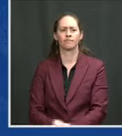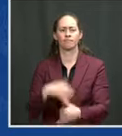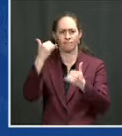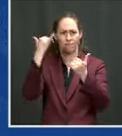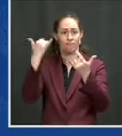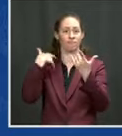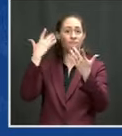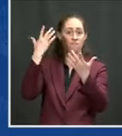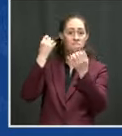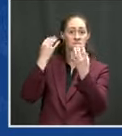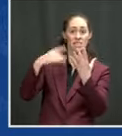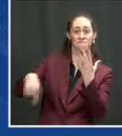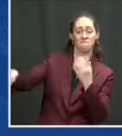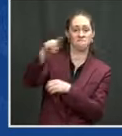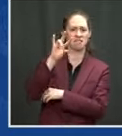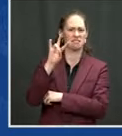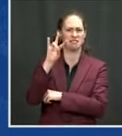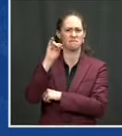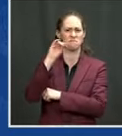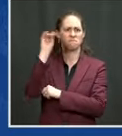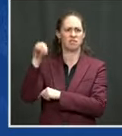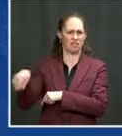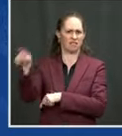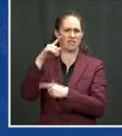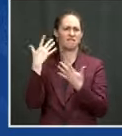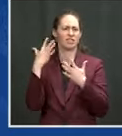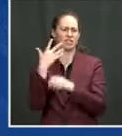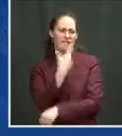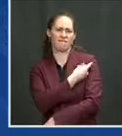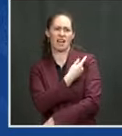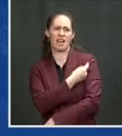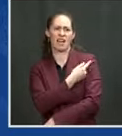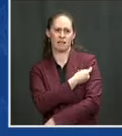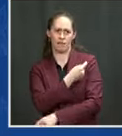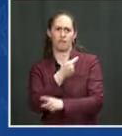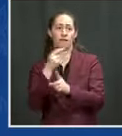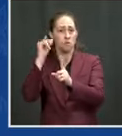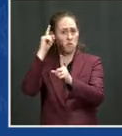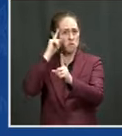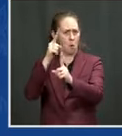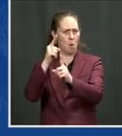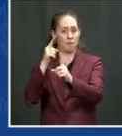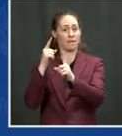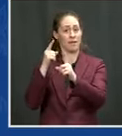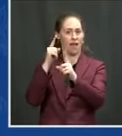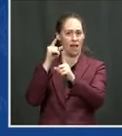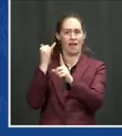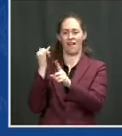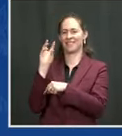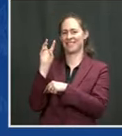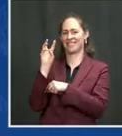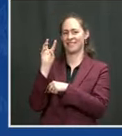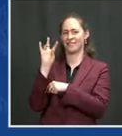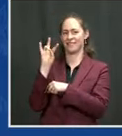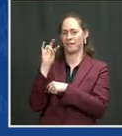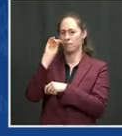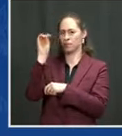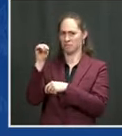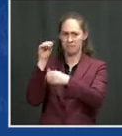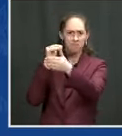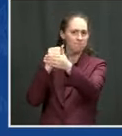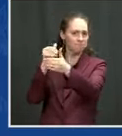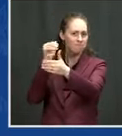goal you set, right now we're at 67%. And about 53% of all eligible people in Maine